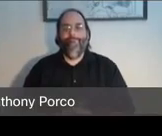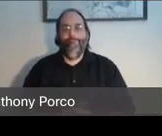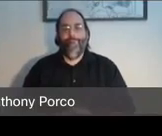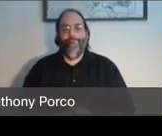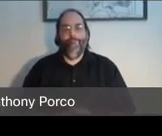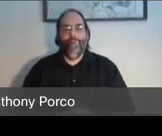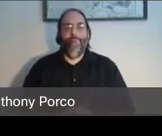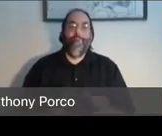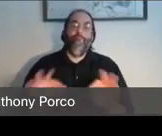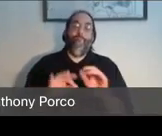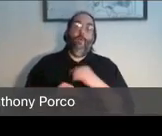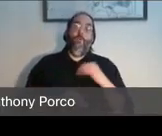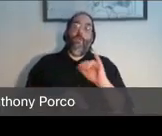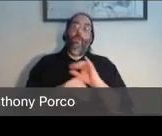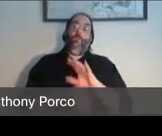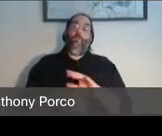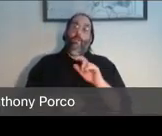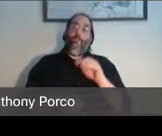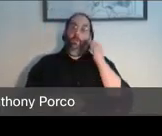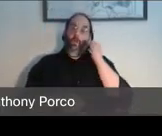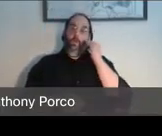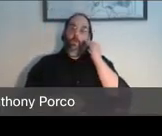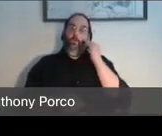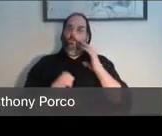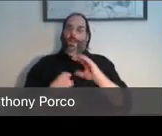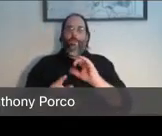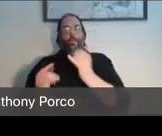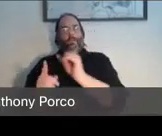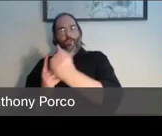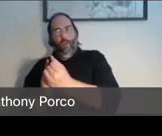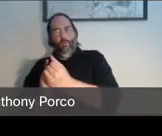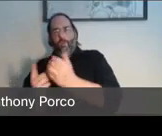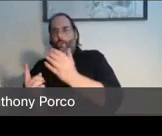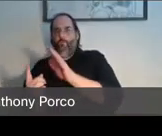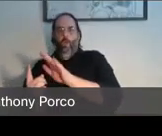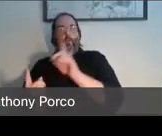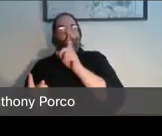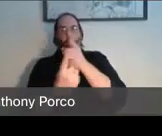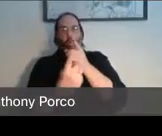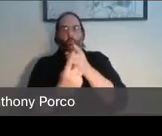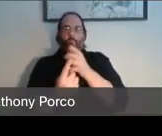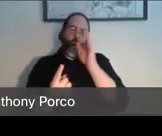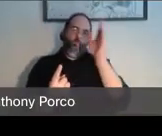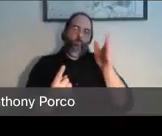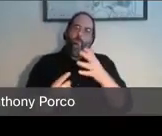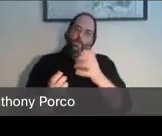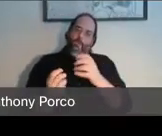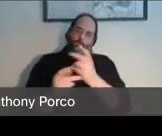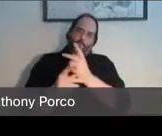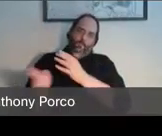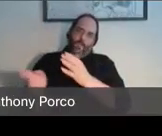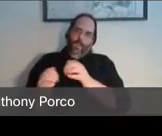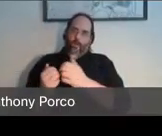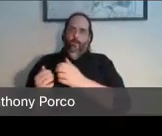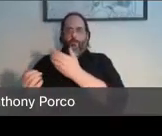It's important for us as counselors to be aware of where the client is now and what they want to achieve so that we can adequately develop a plan for how to reach